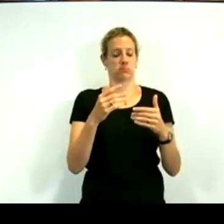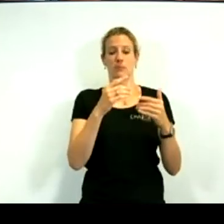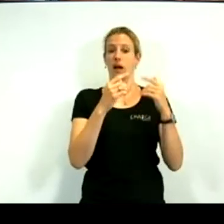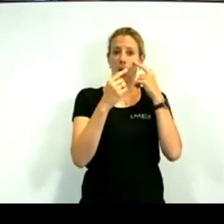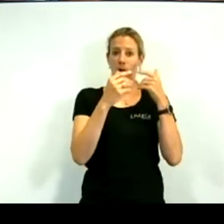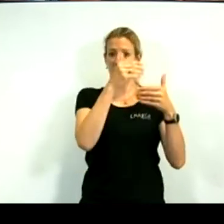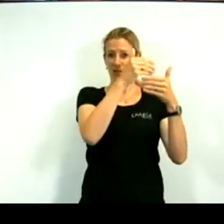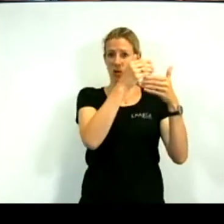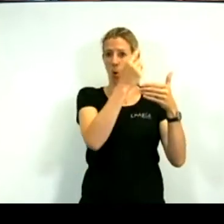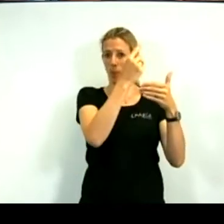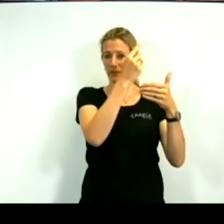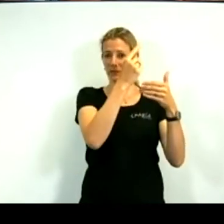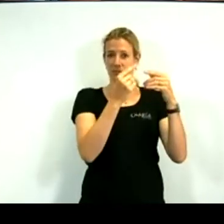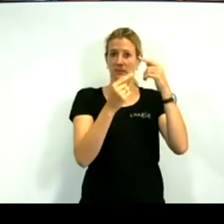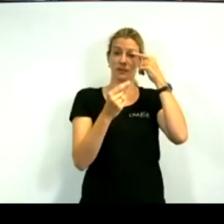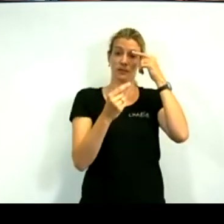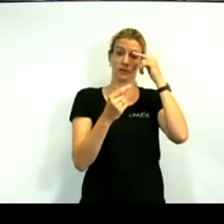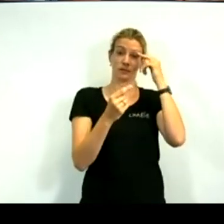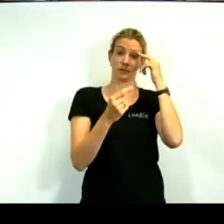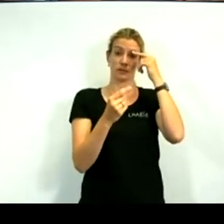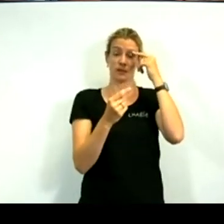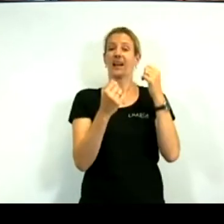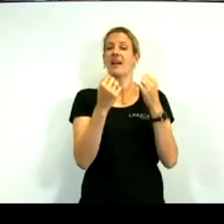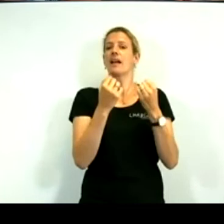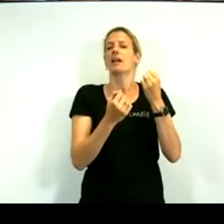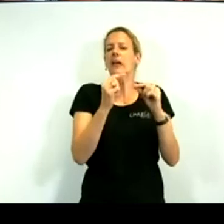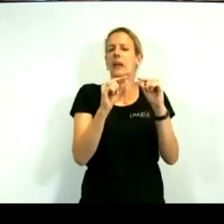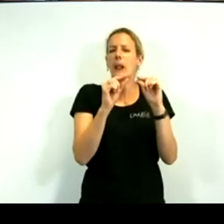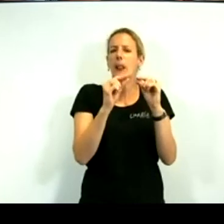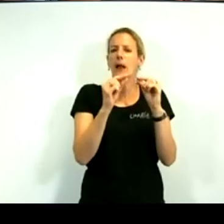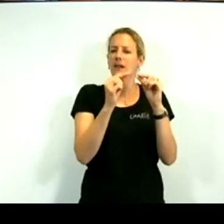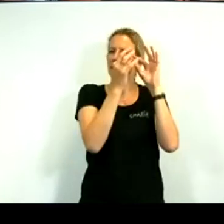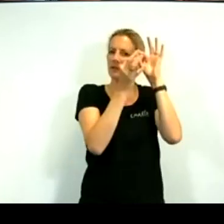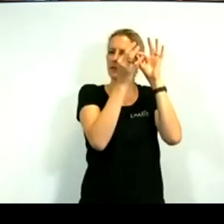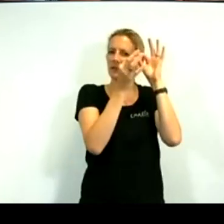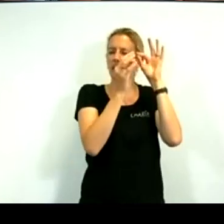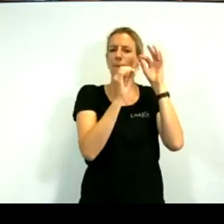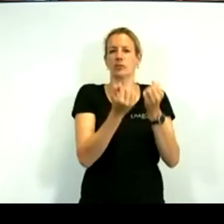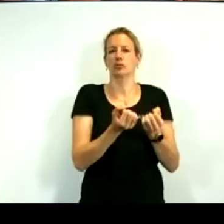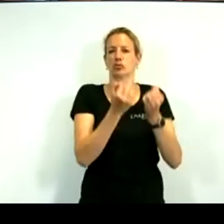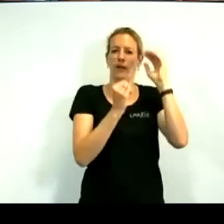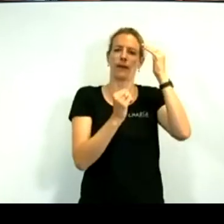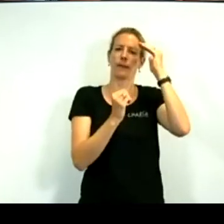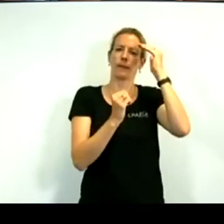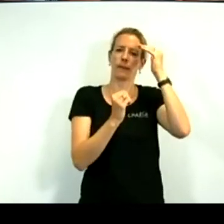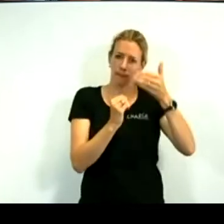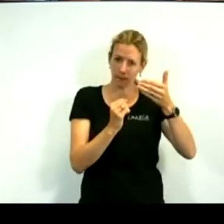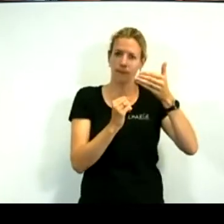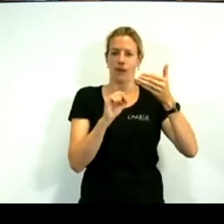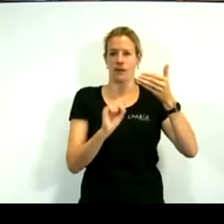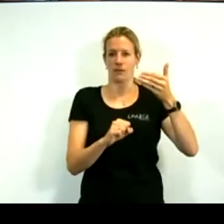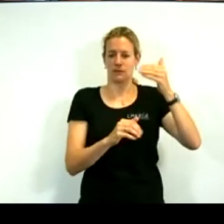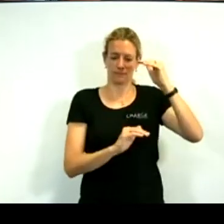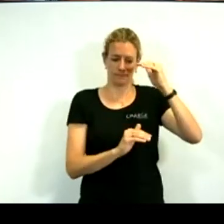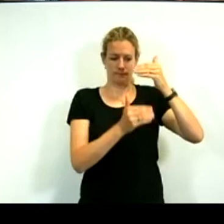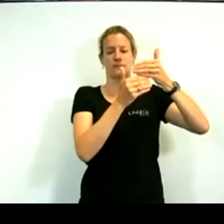then stitched in, which makes that eyelid a little heavier and brings it down to close. Now, I